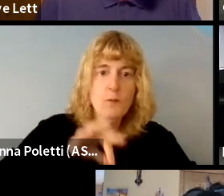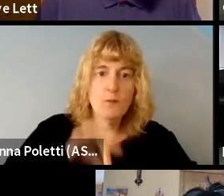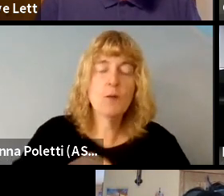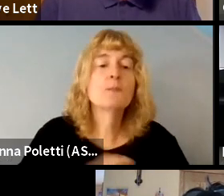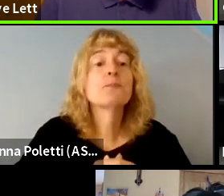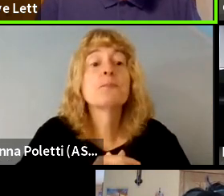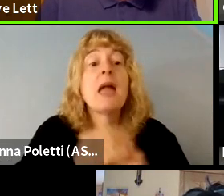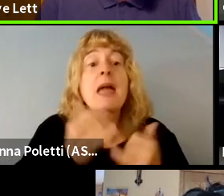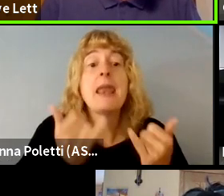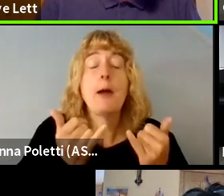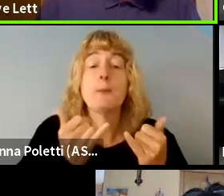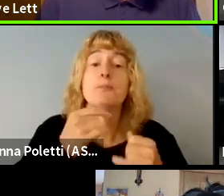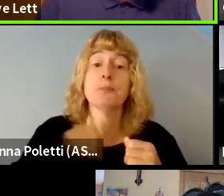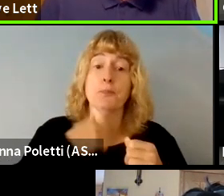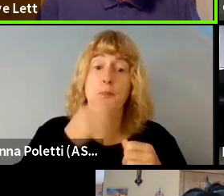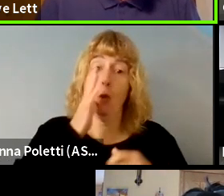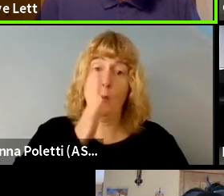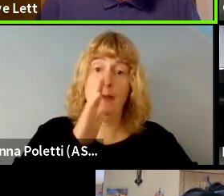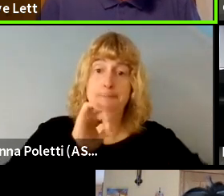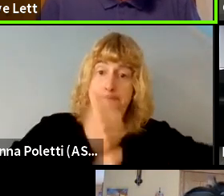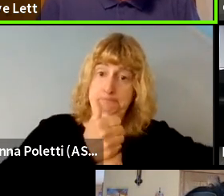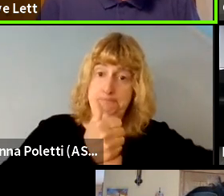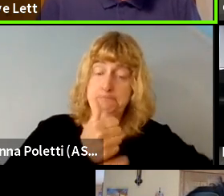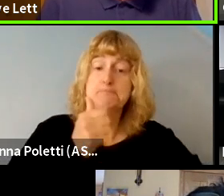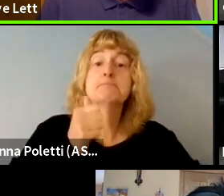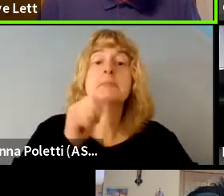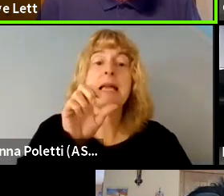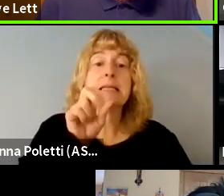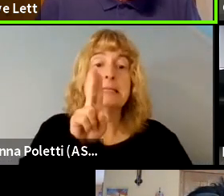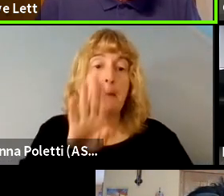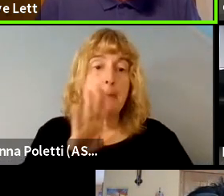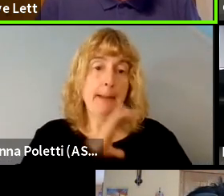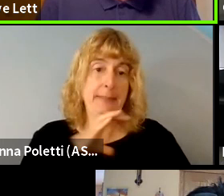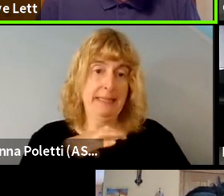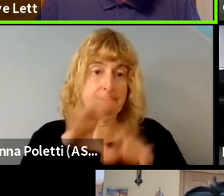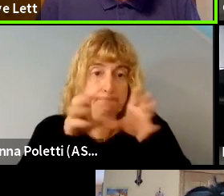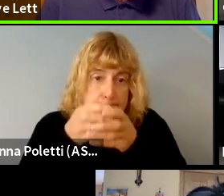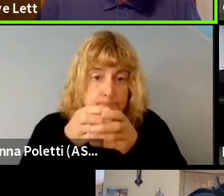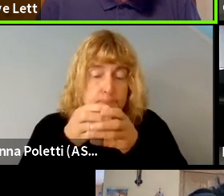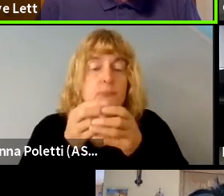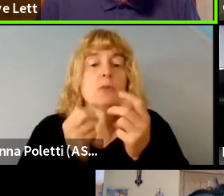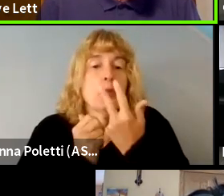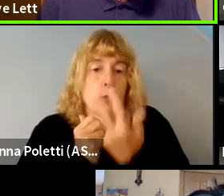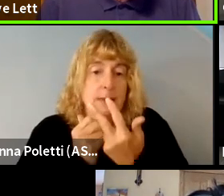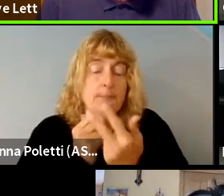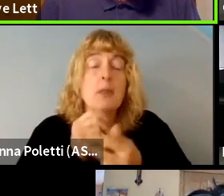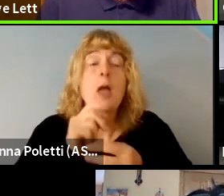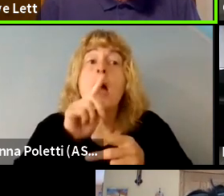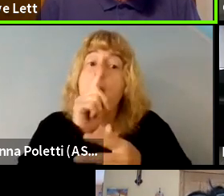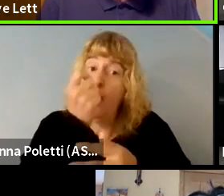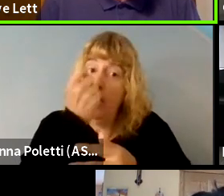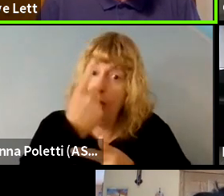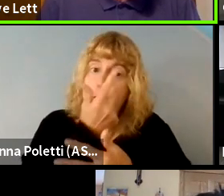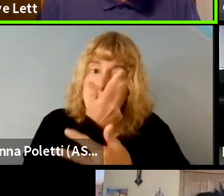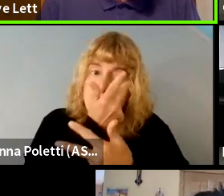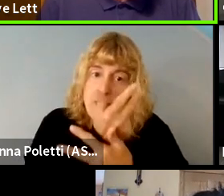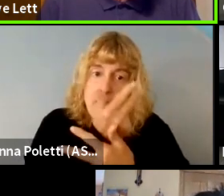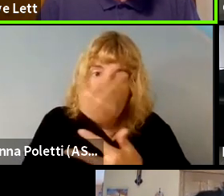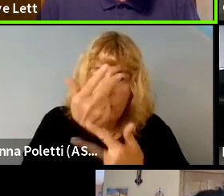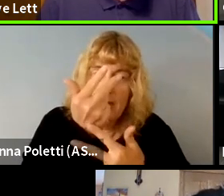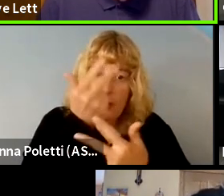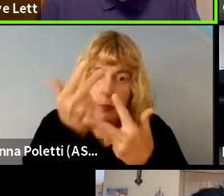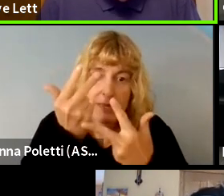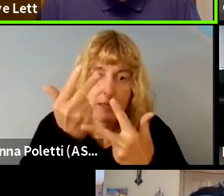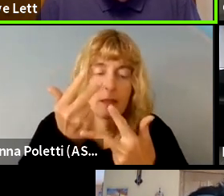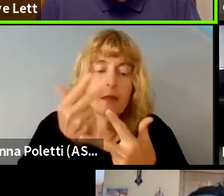we form a subcommittee, that we form, in fact, 3 subcommittees of 3 members each, 1 Republican, 1